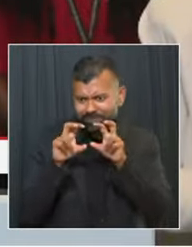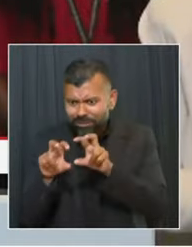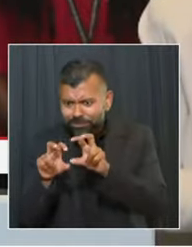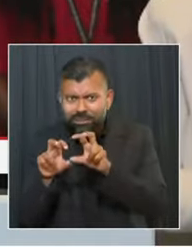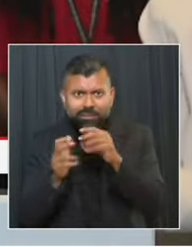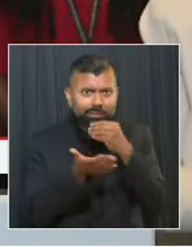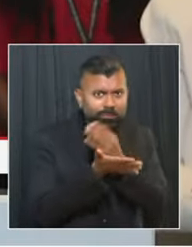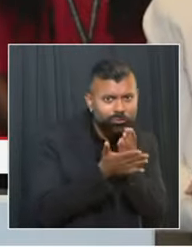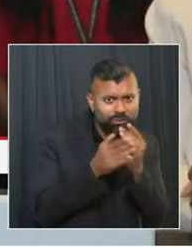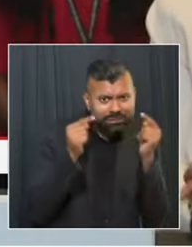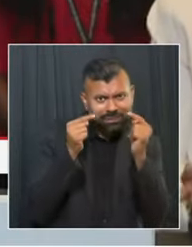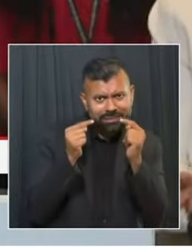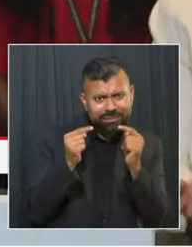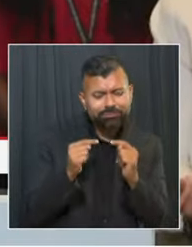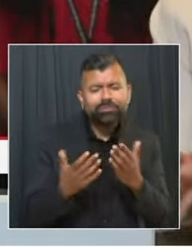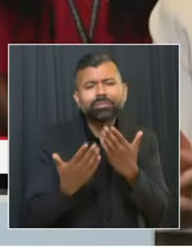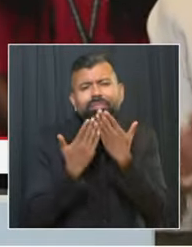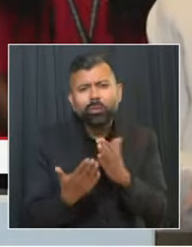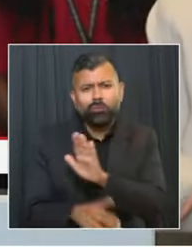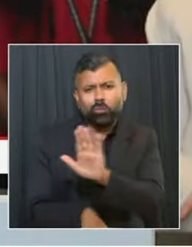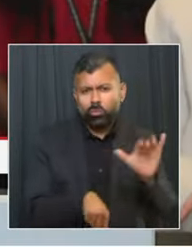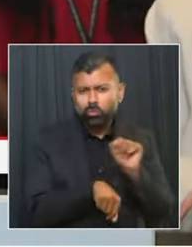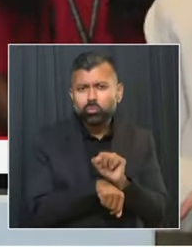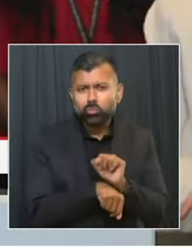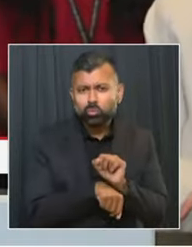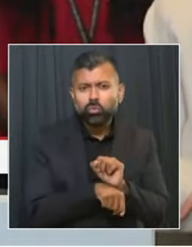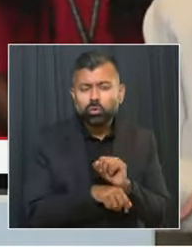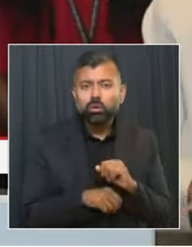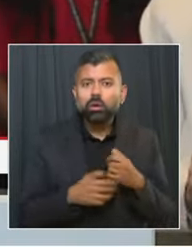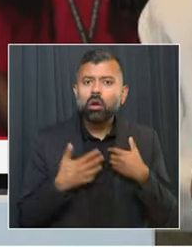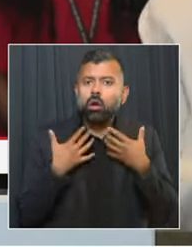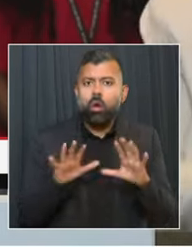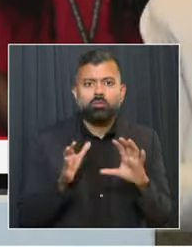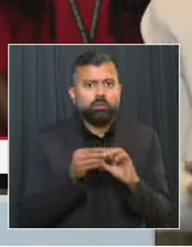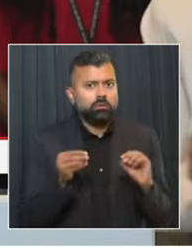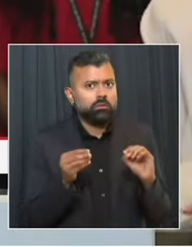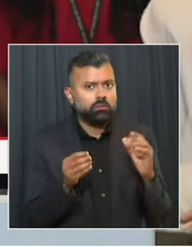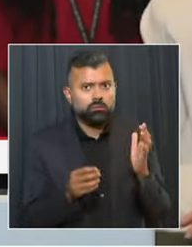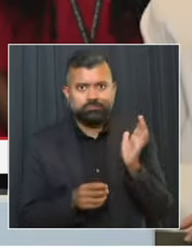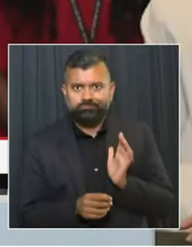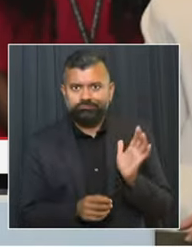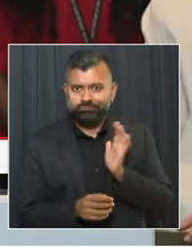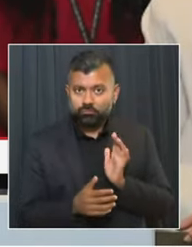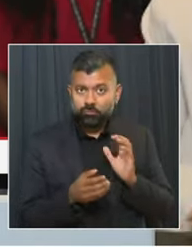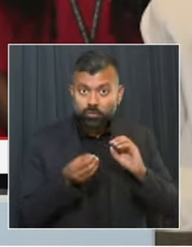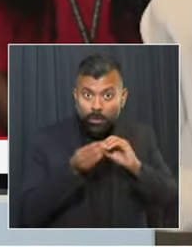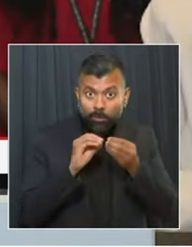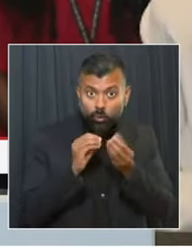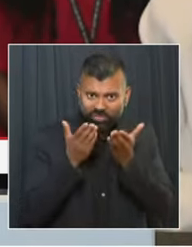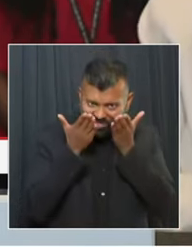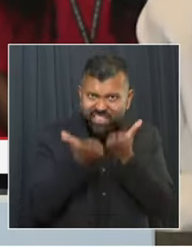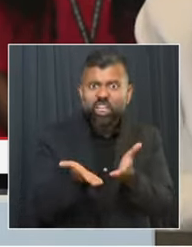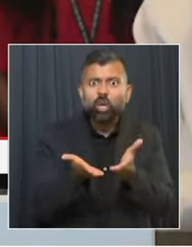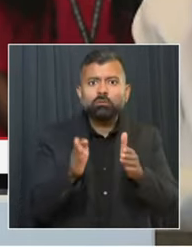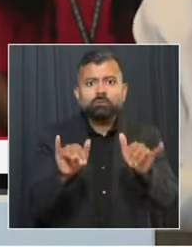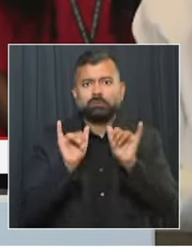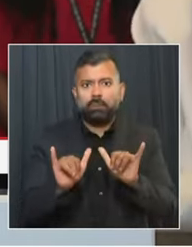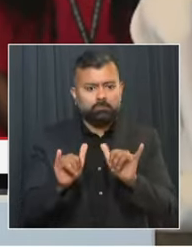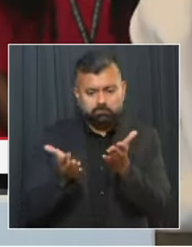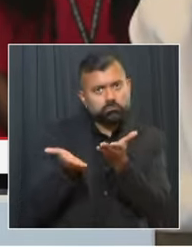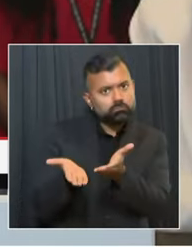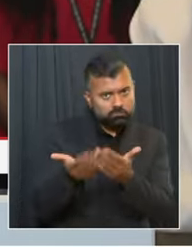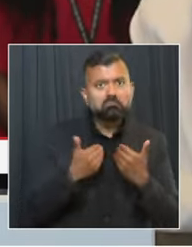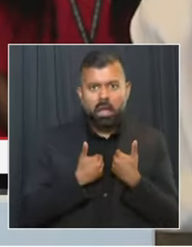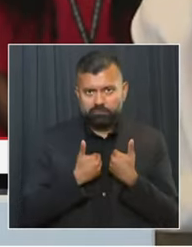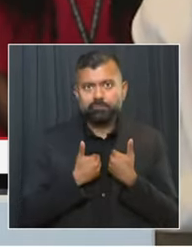heard me say this before, and you've seen these numbers. And I think it's safe to say that 2024